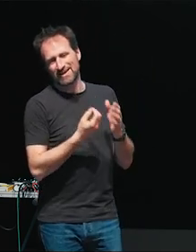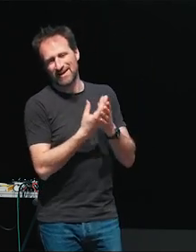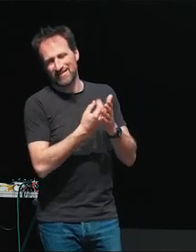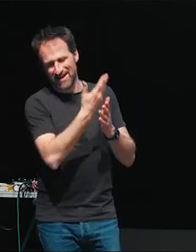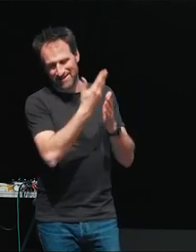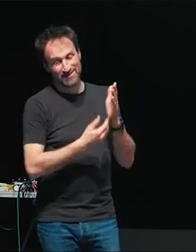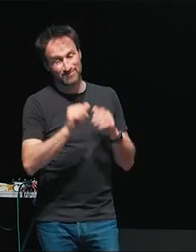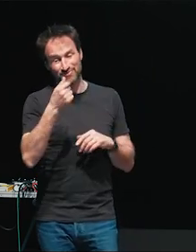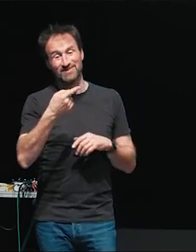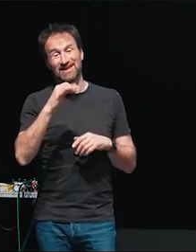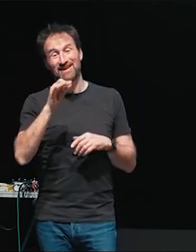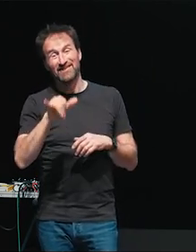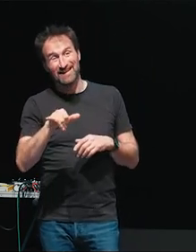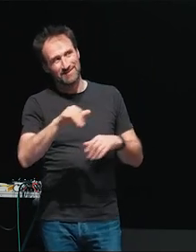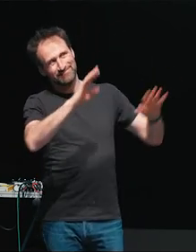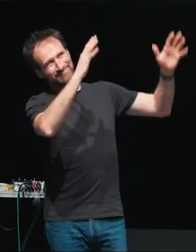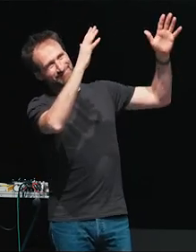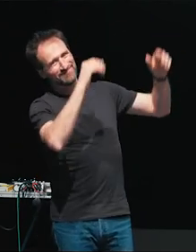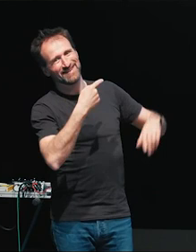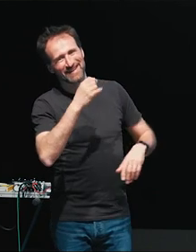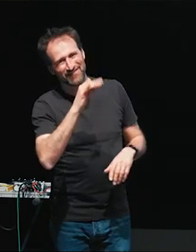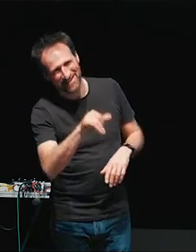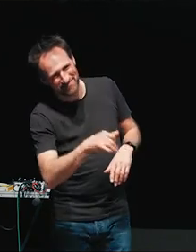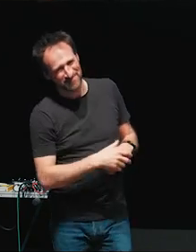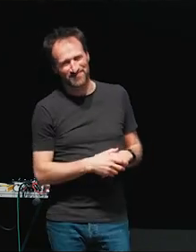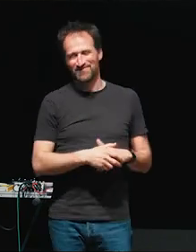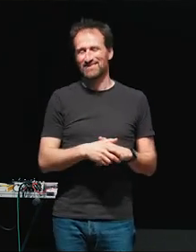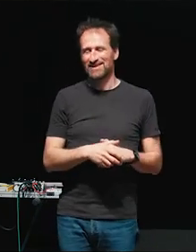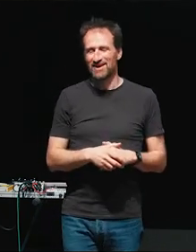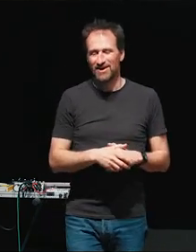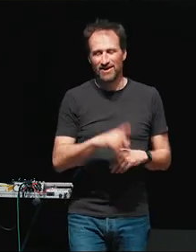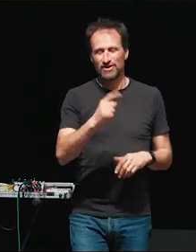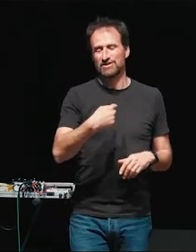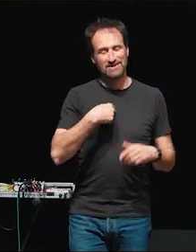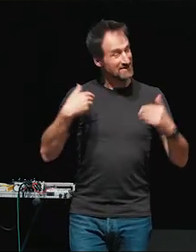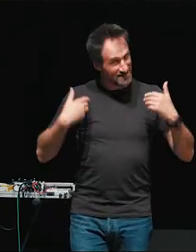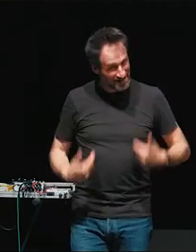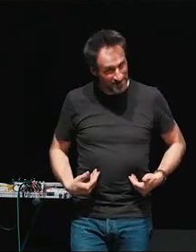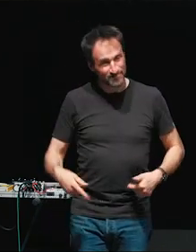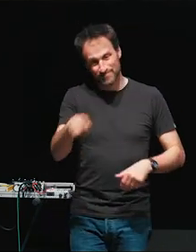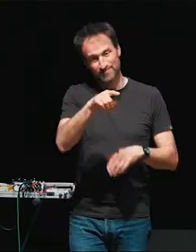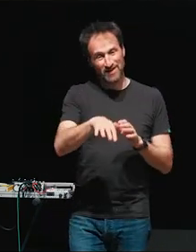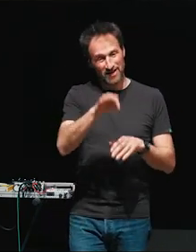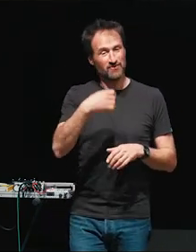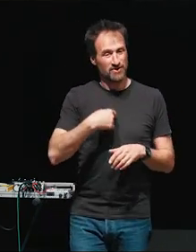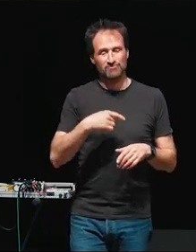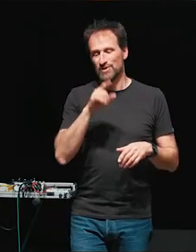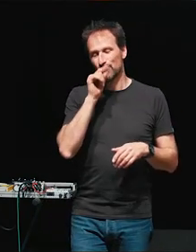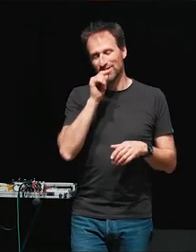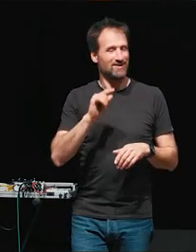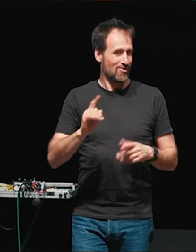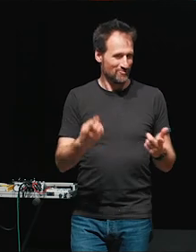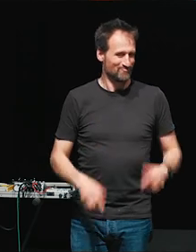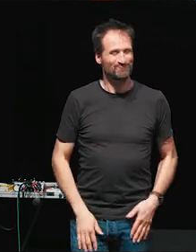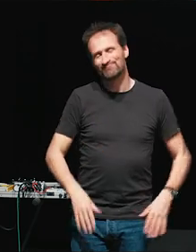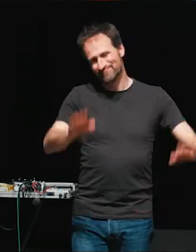Giphy. Big shout out to Giphy. And this is me. You can find me on Twitter as well. Thank you.